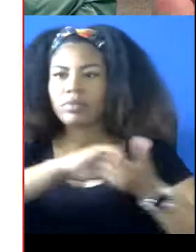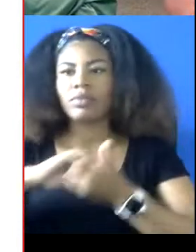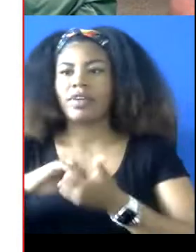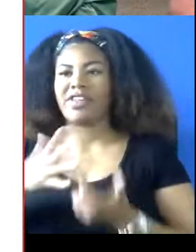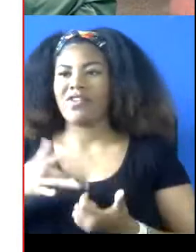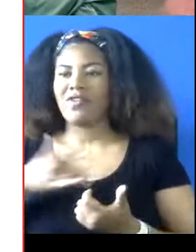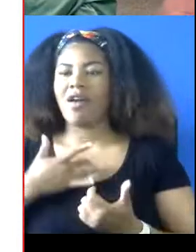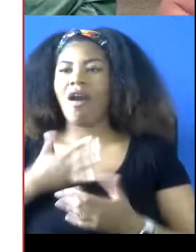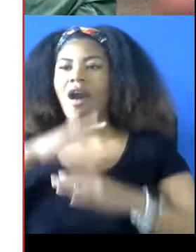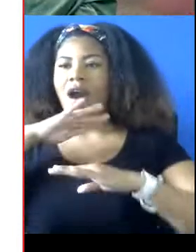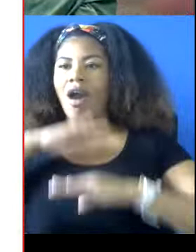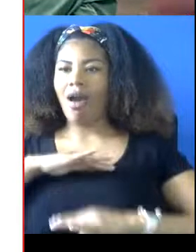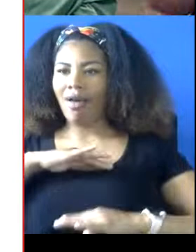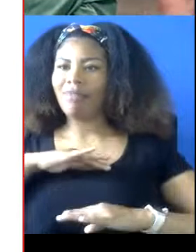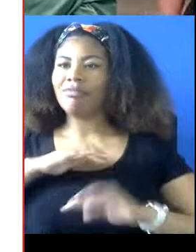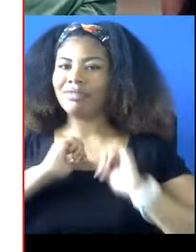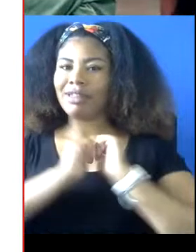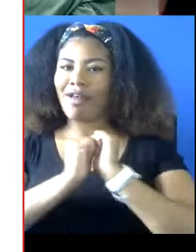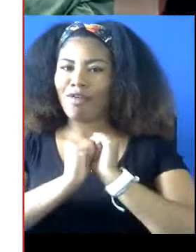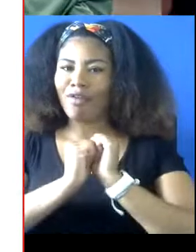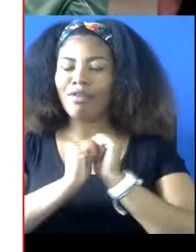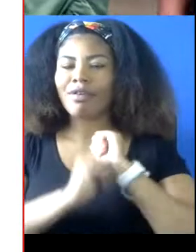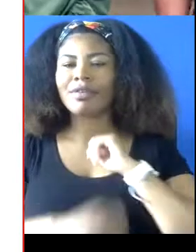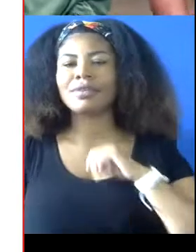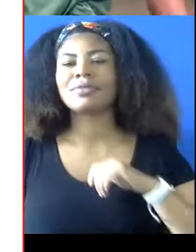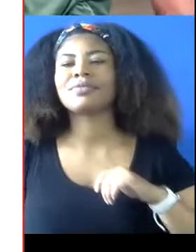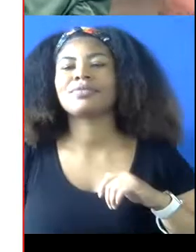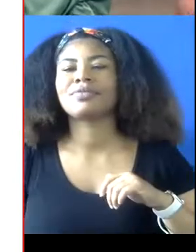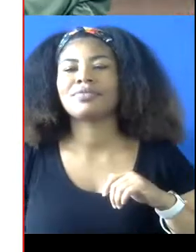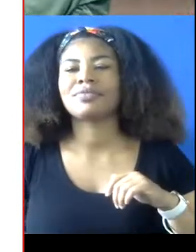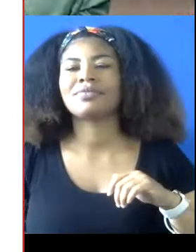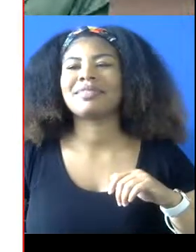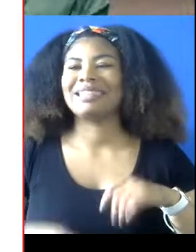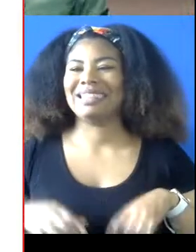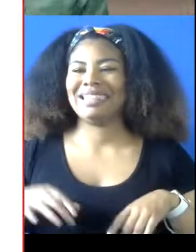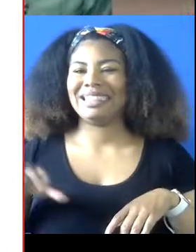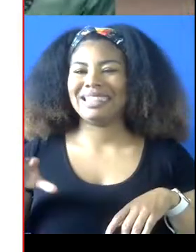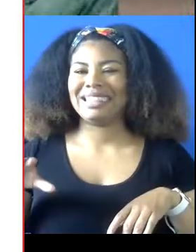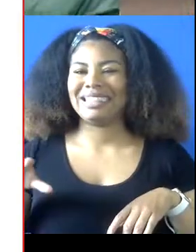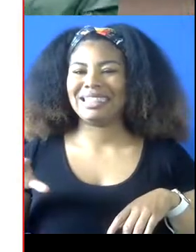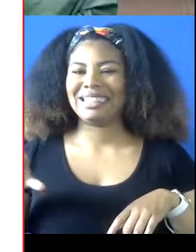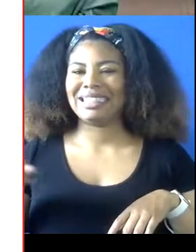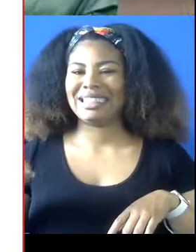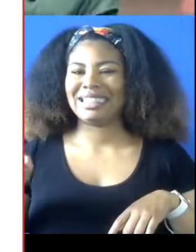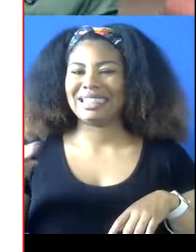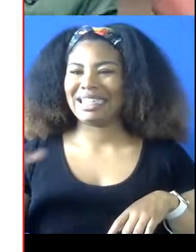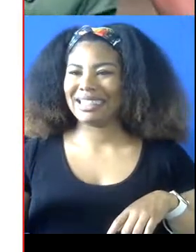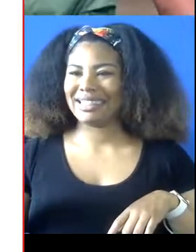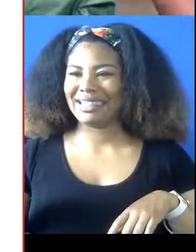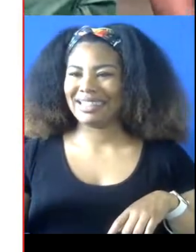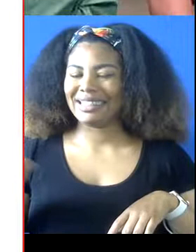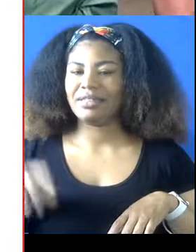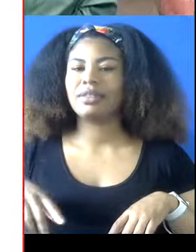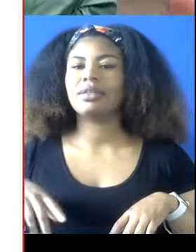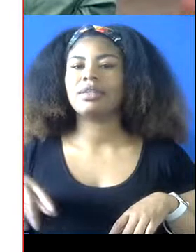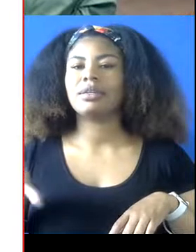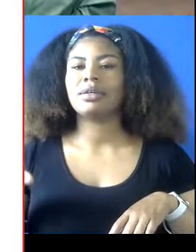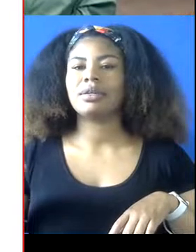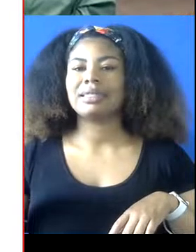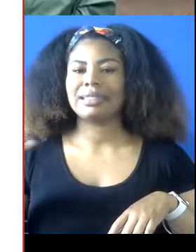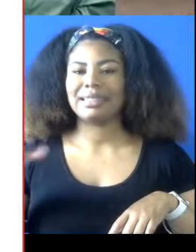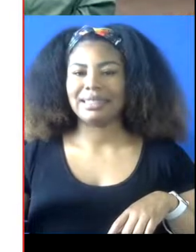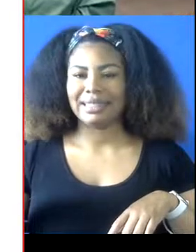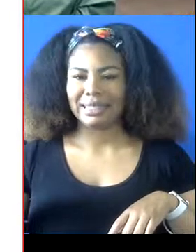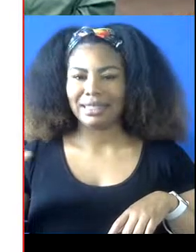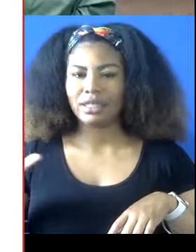learning. All right, so we're going to move into our second D because I want to be conscious of the time. The second D